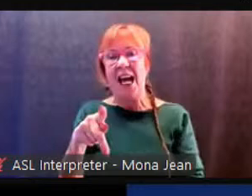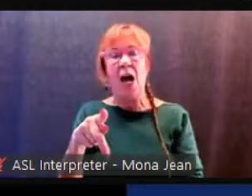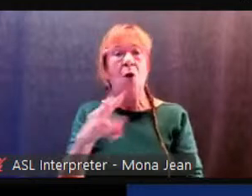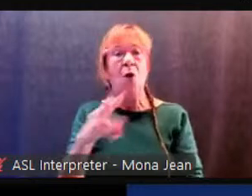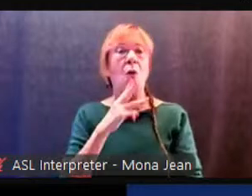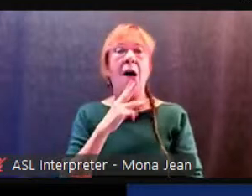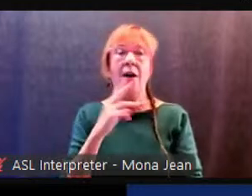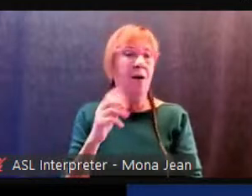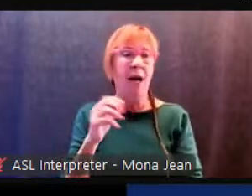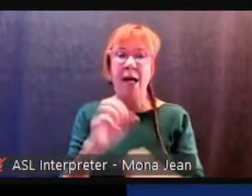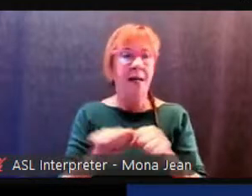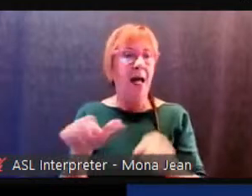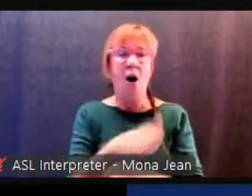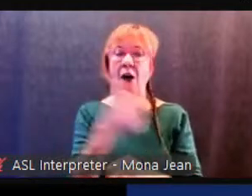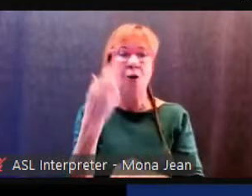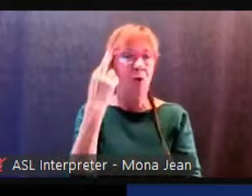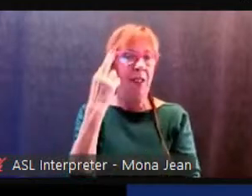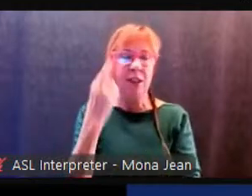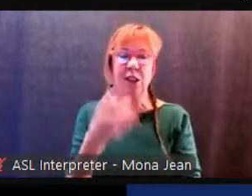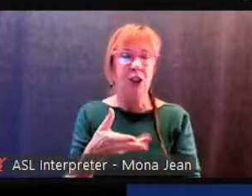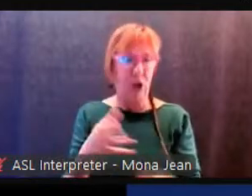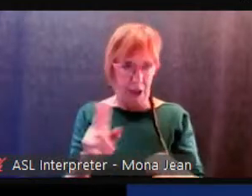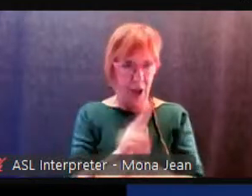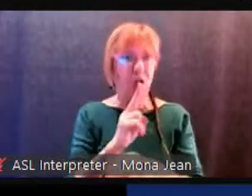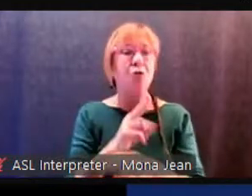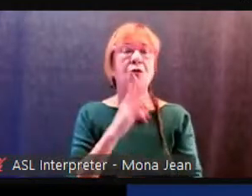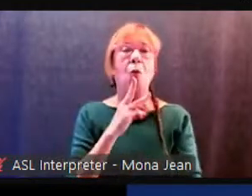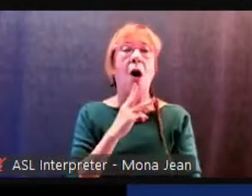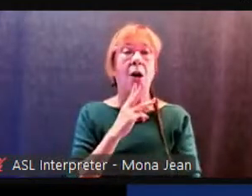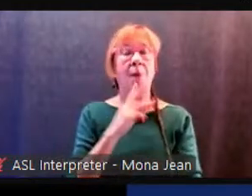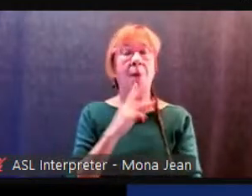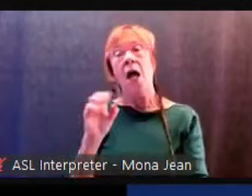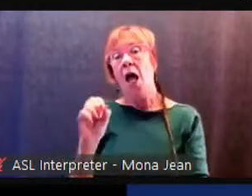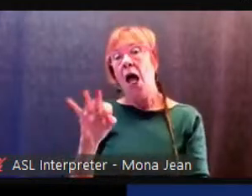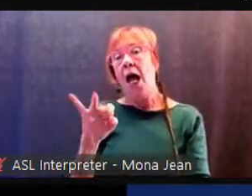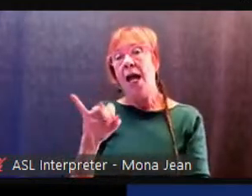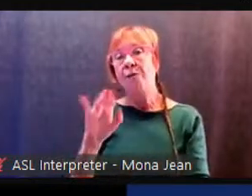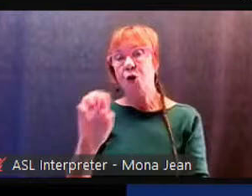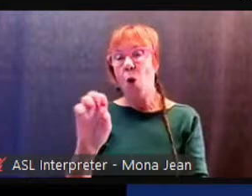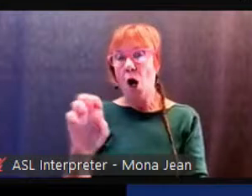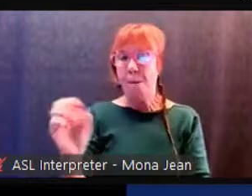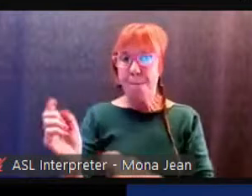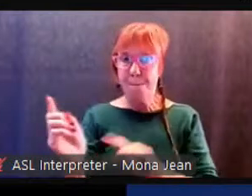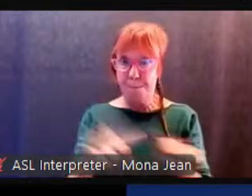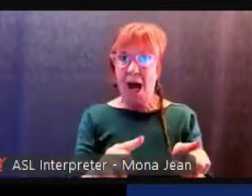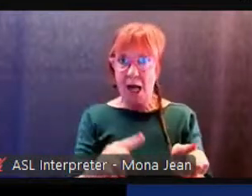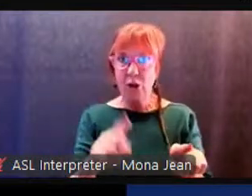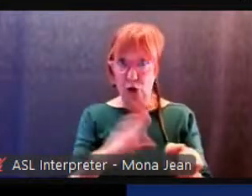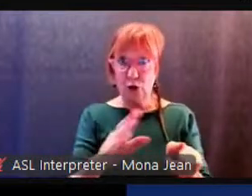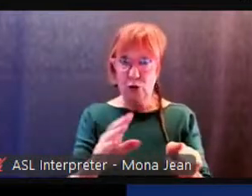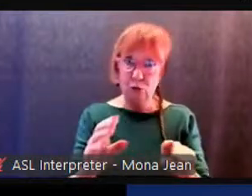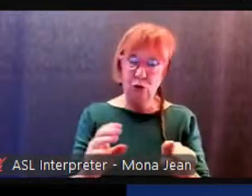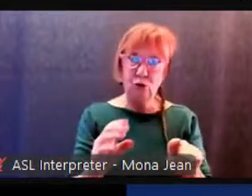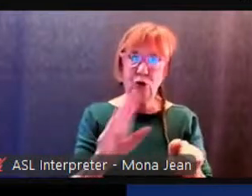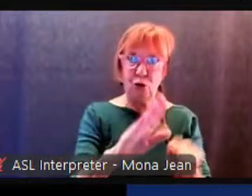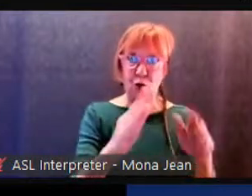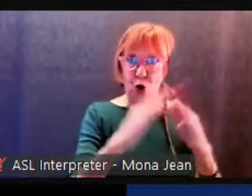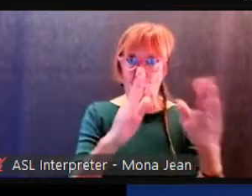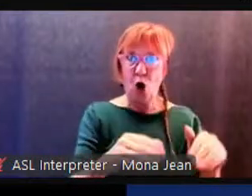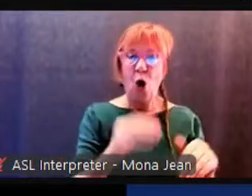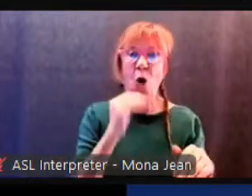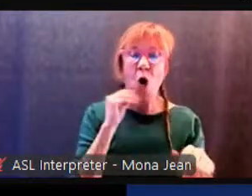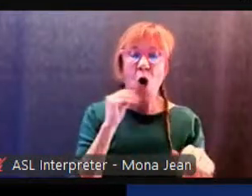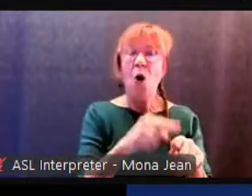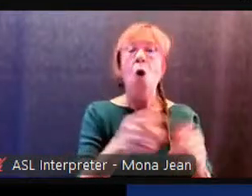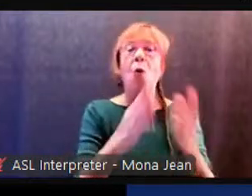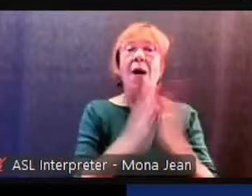other purposes. If you are returning to your home, we do ask that